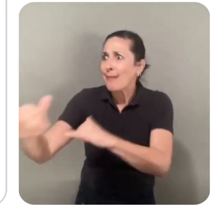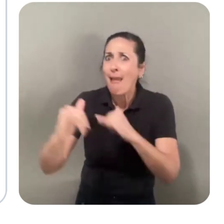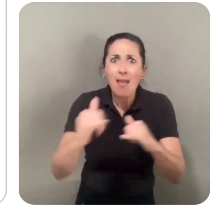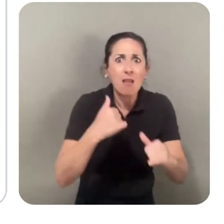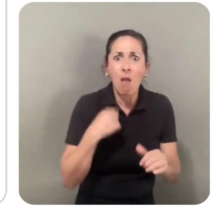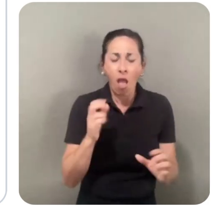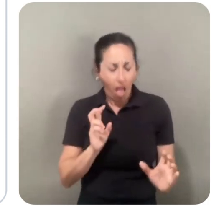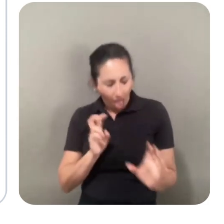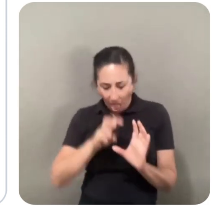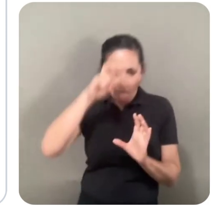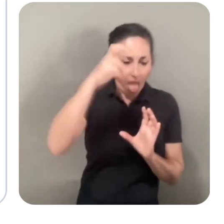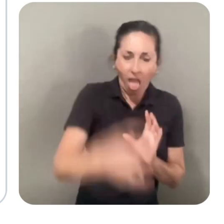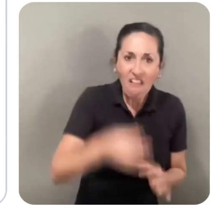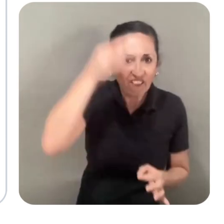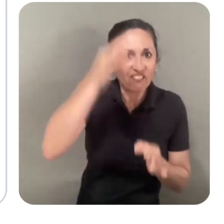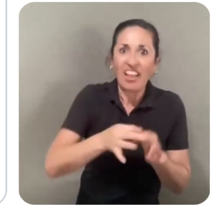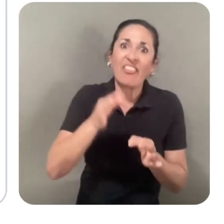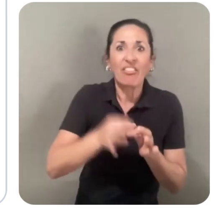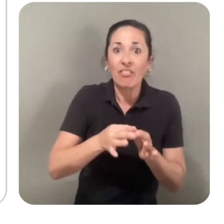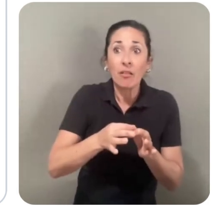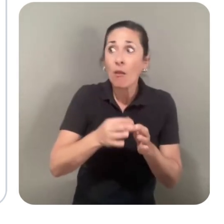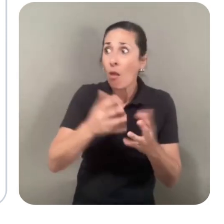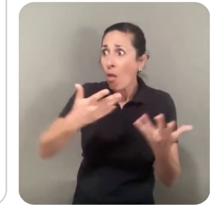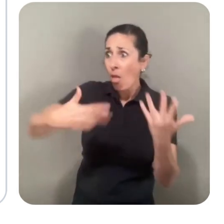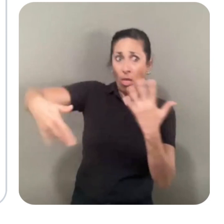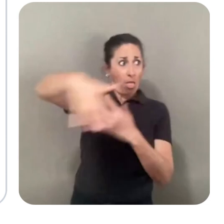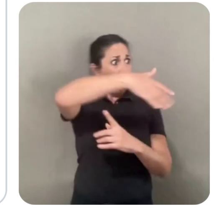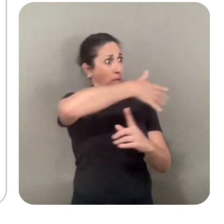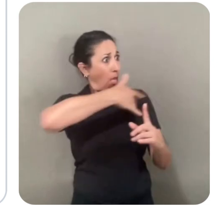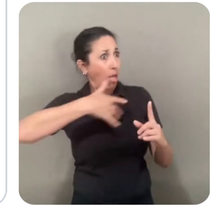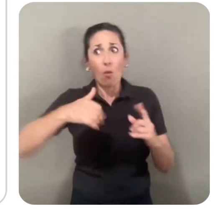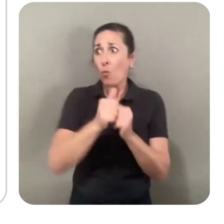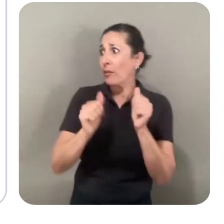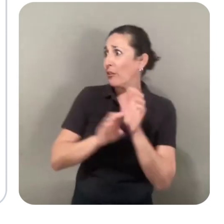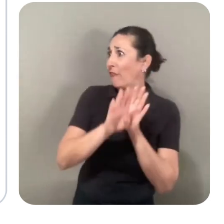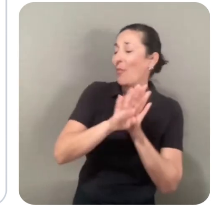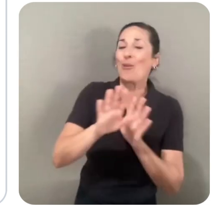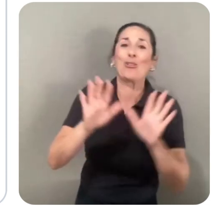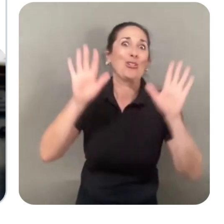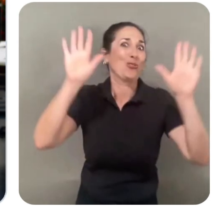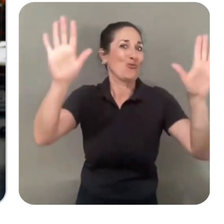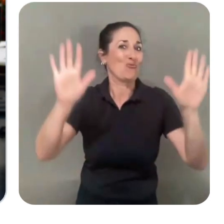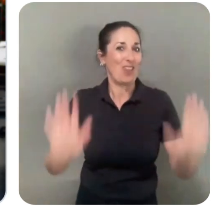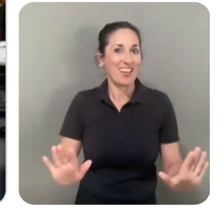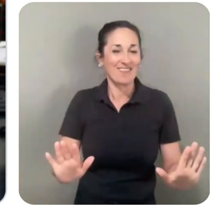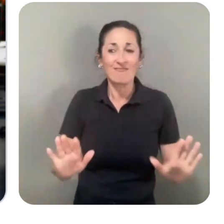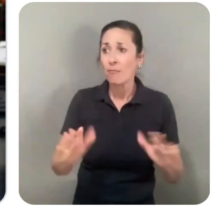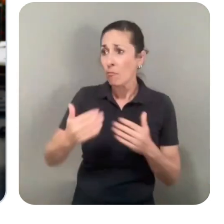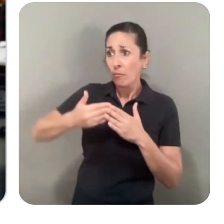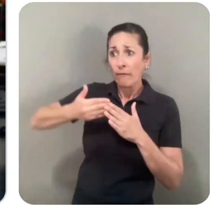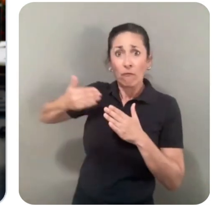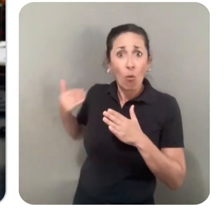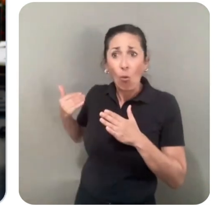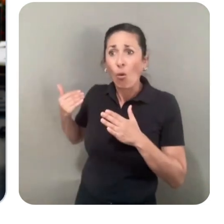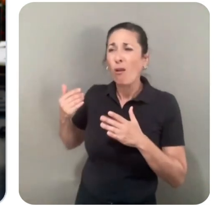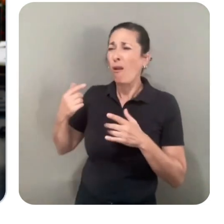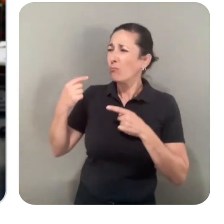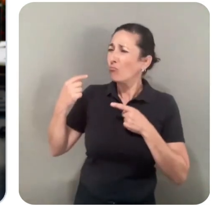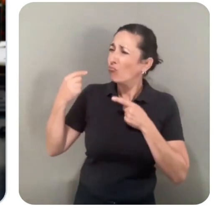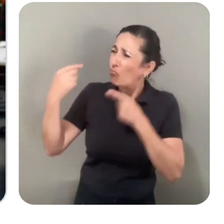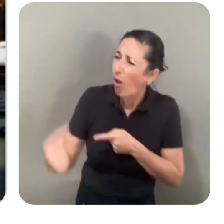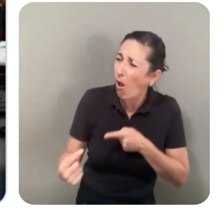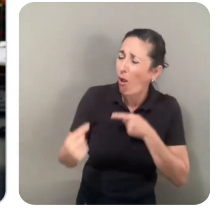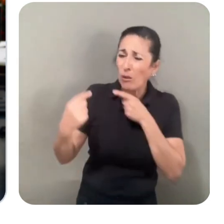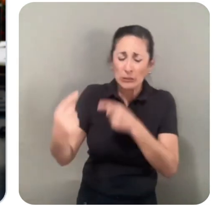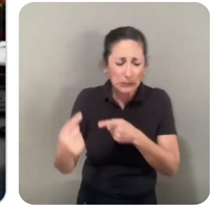with us. And being surrounded by developers is a great thing. Before, we struggled